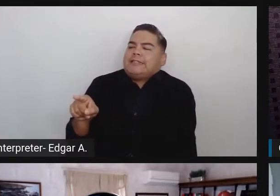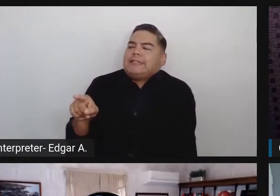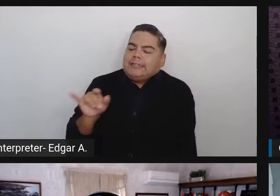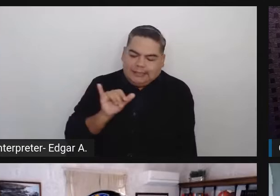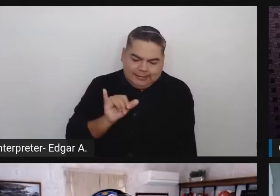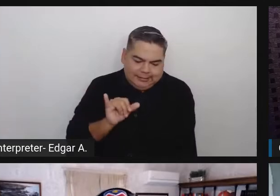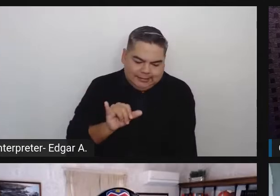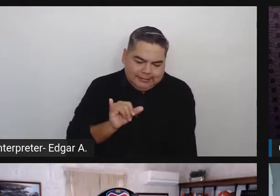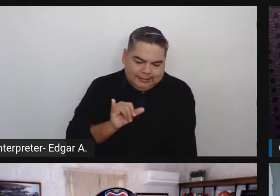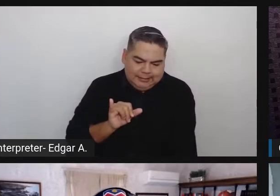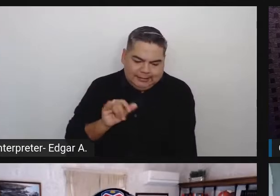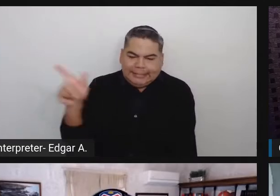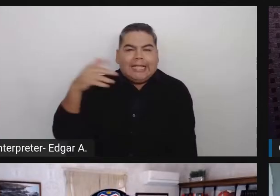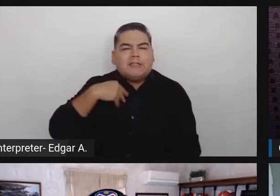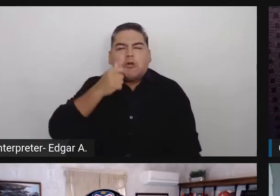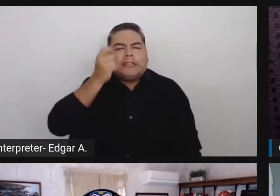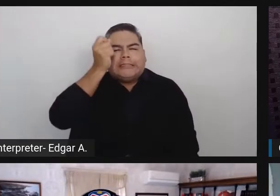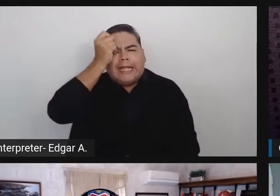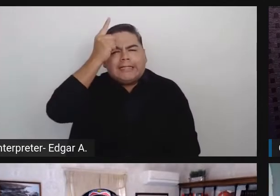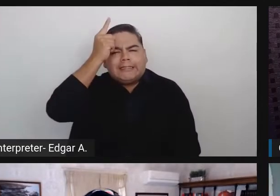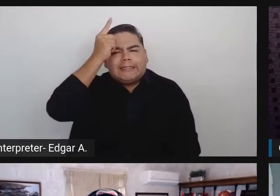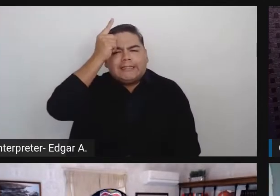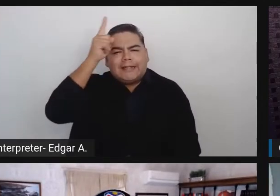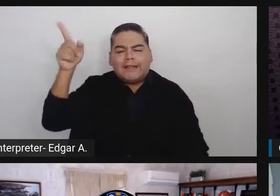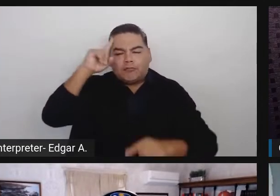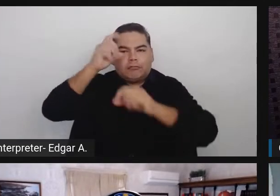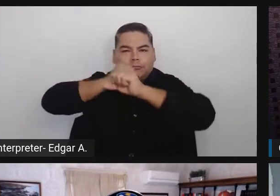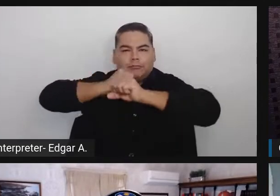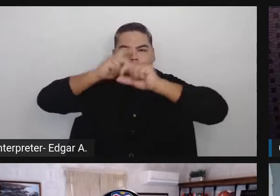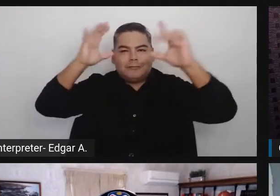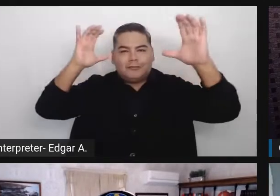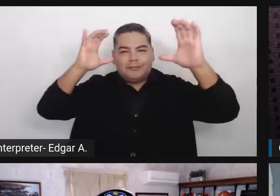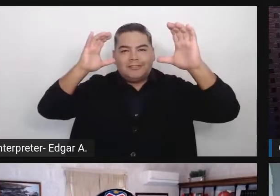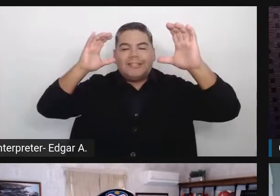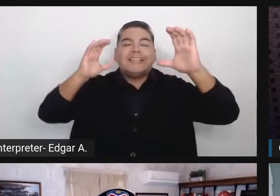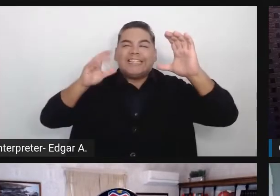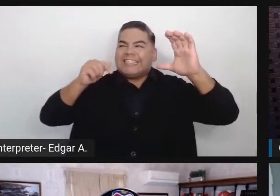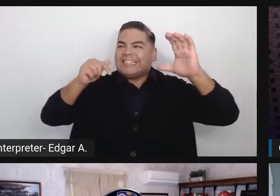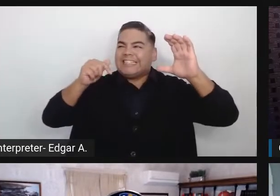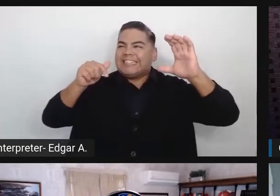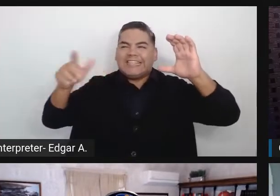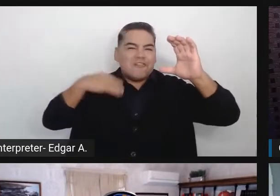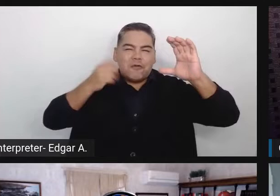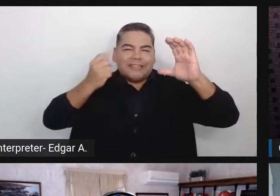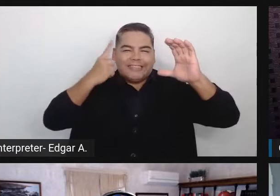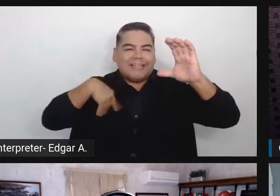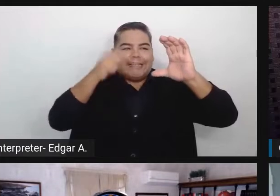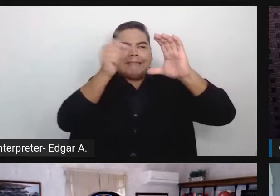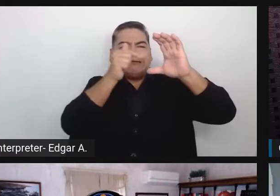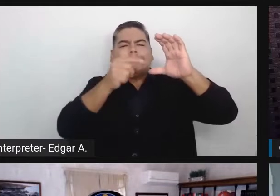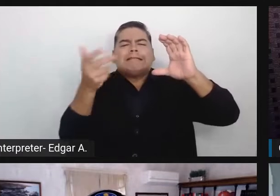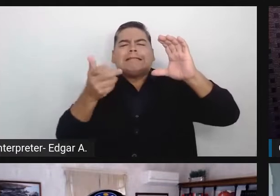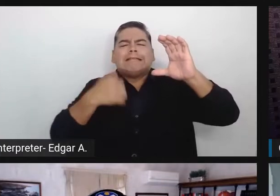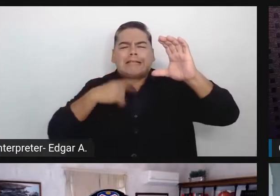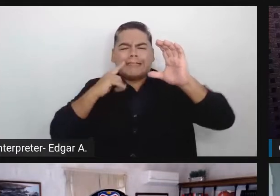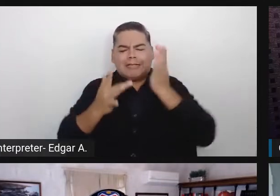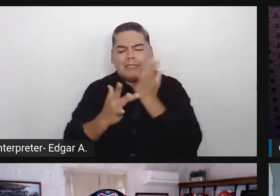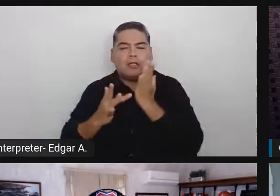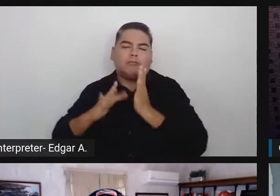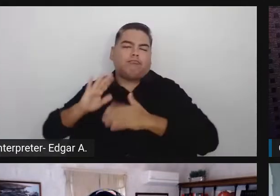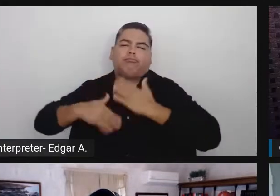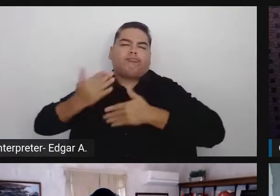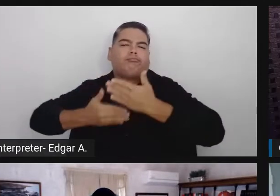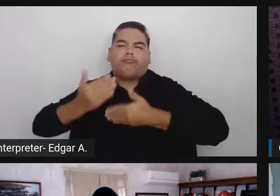of understanding that we are all aging into needing this technology. Even if we're typically able